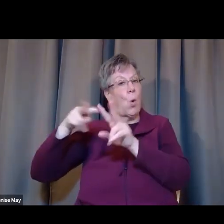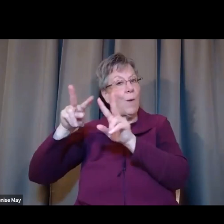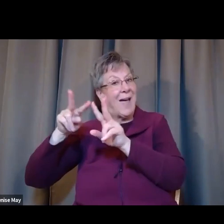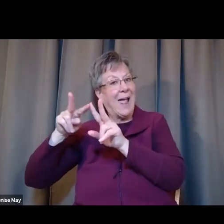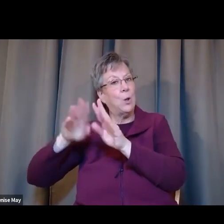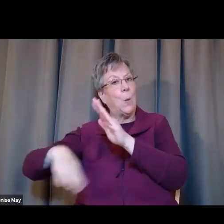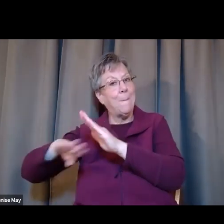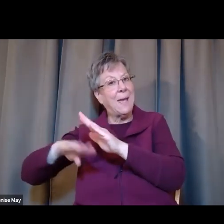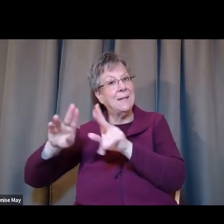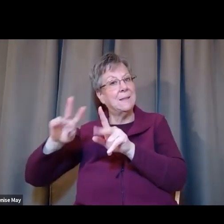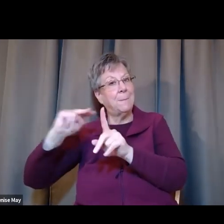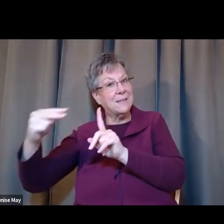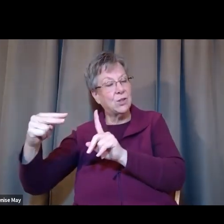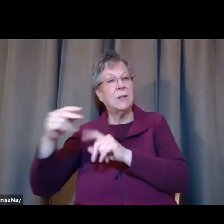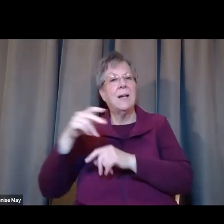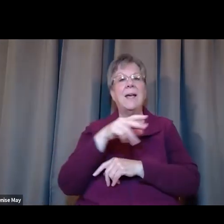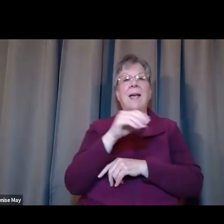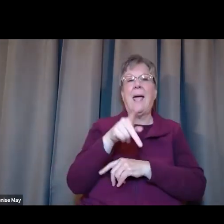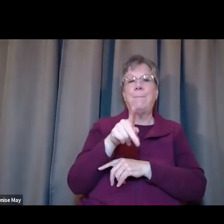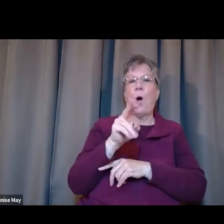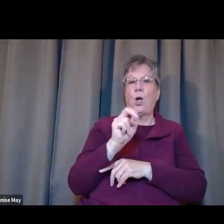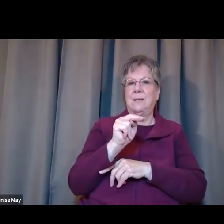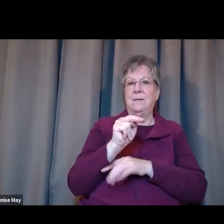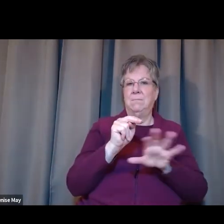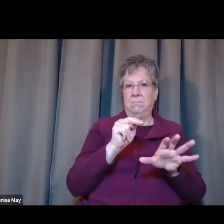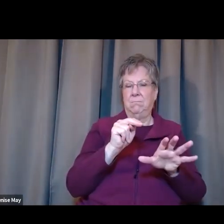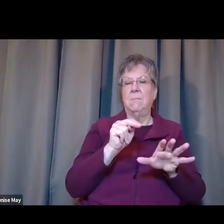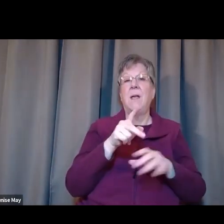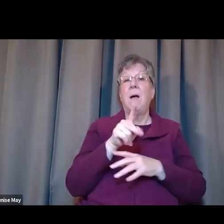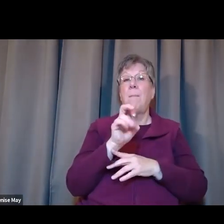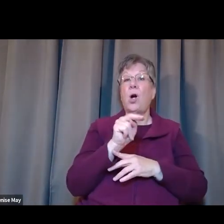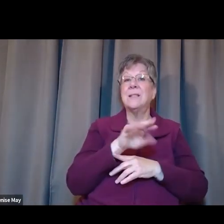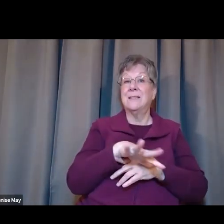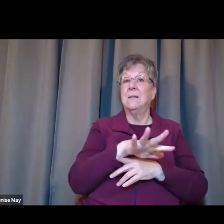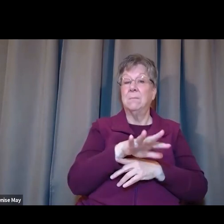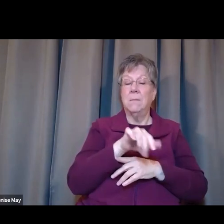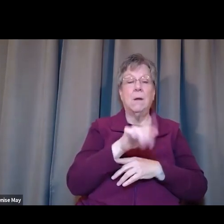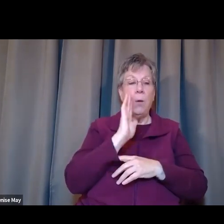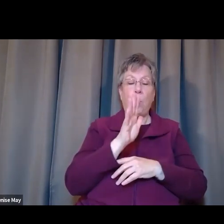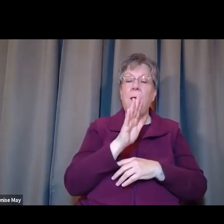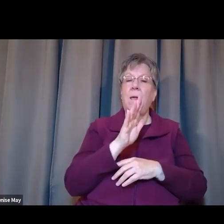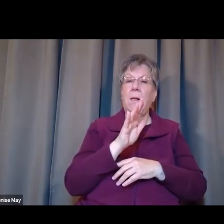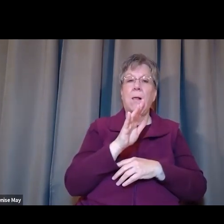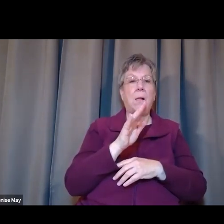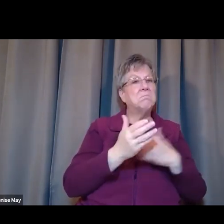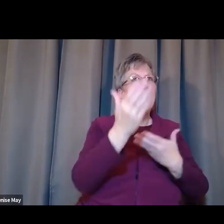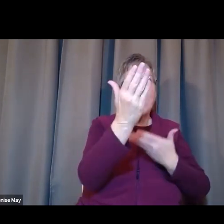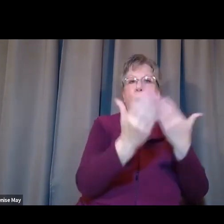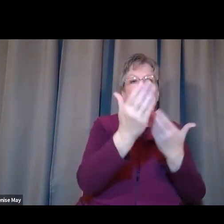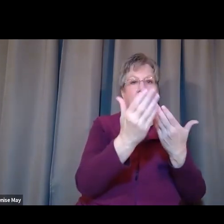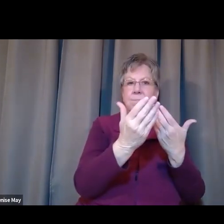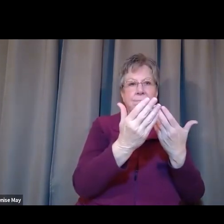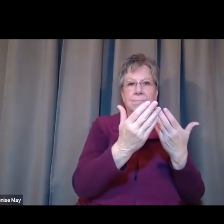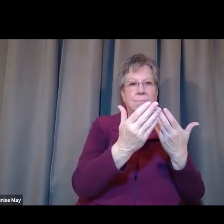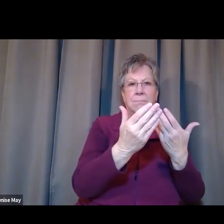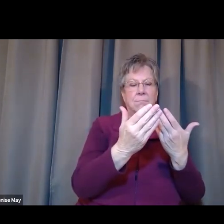position and partisan moves around voting. So partisans will often make whatever argument they think is good for them in the next